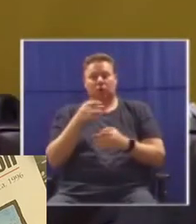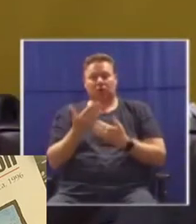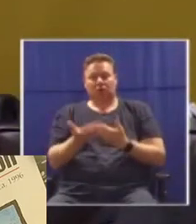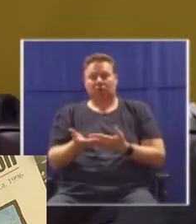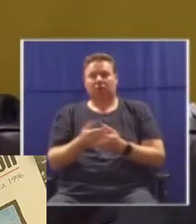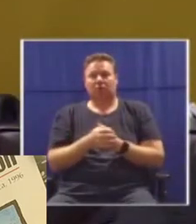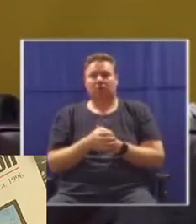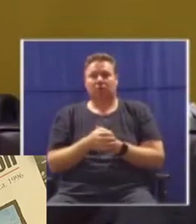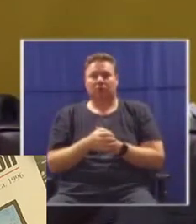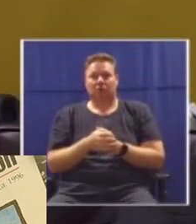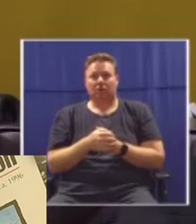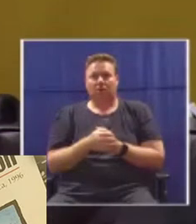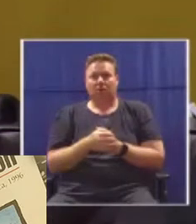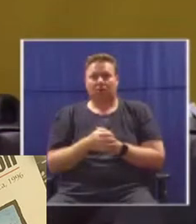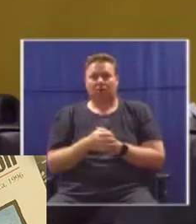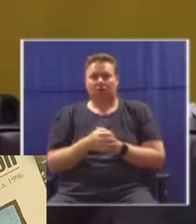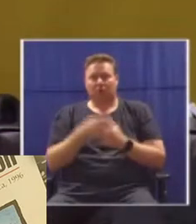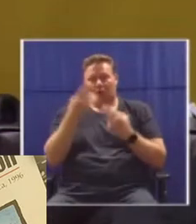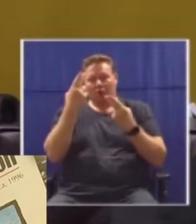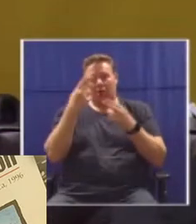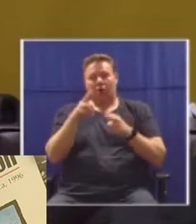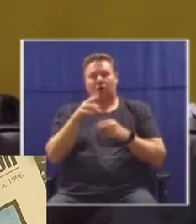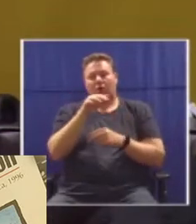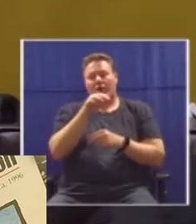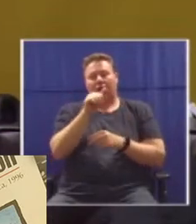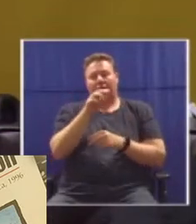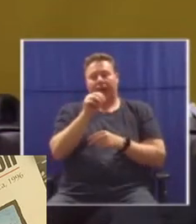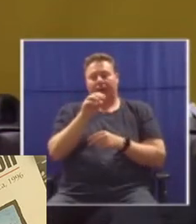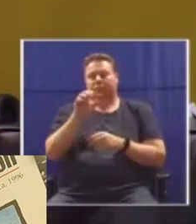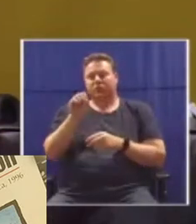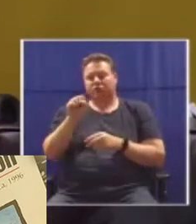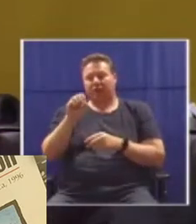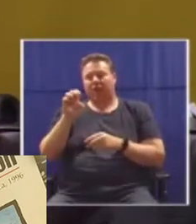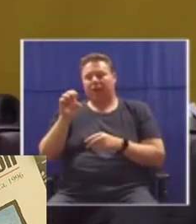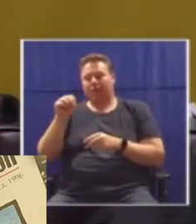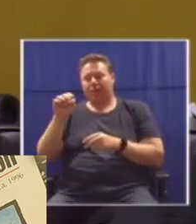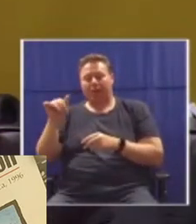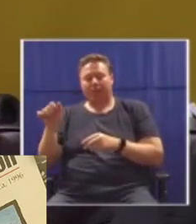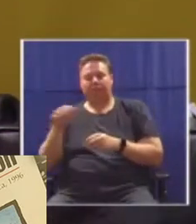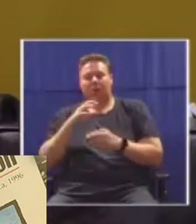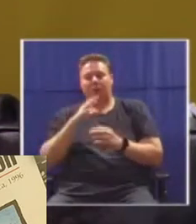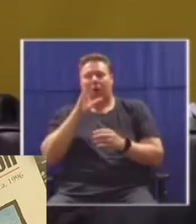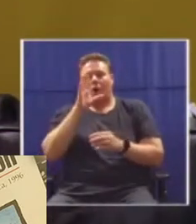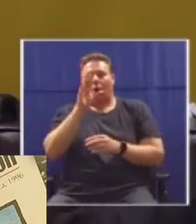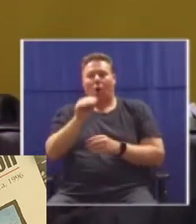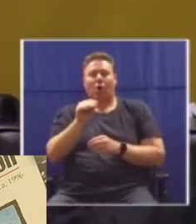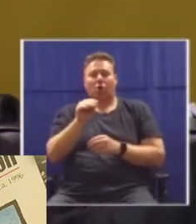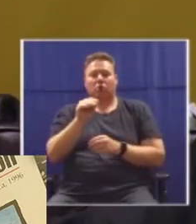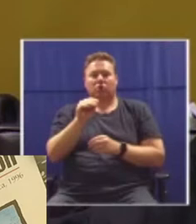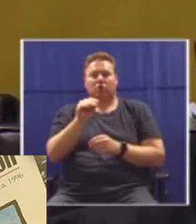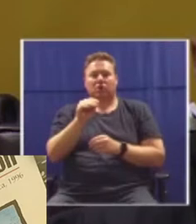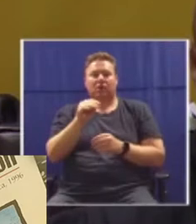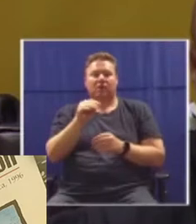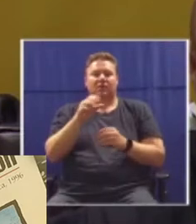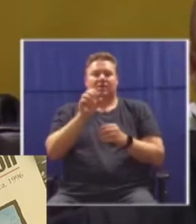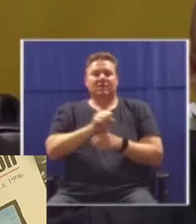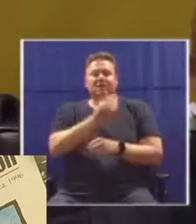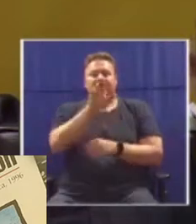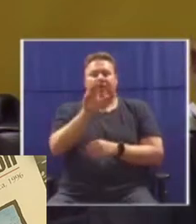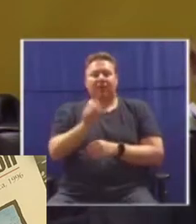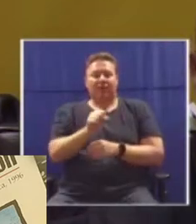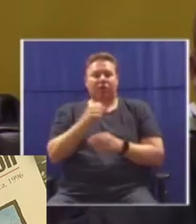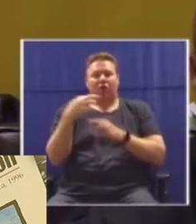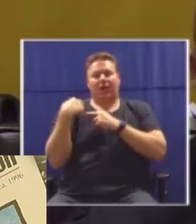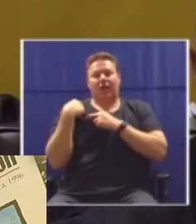draft resolution in the name of the Honorable A M Shaik Emam on a call for the downgrading of the South African embassy in